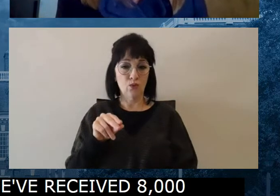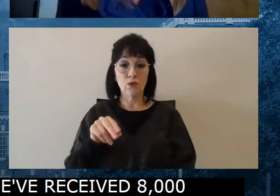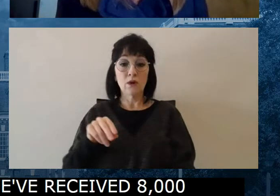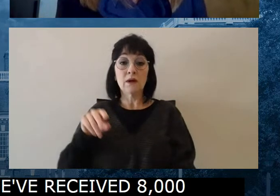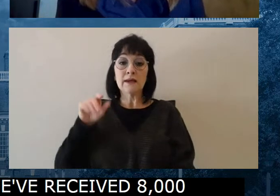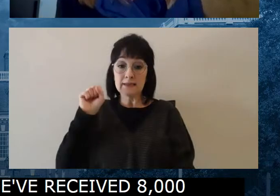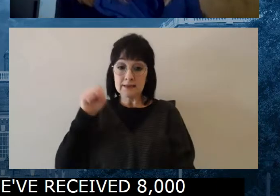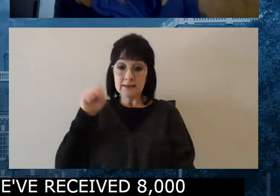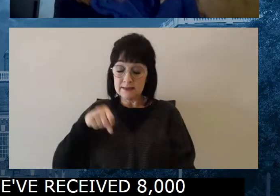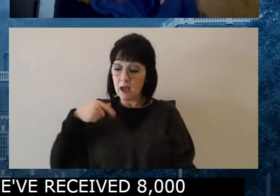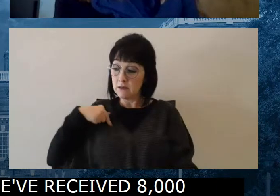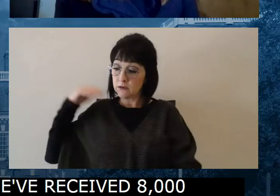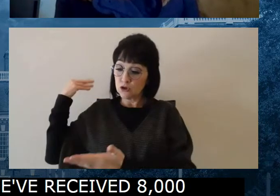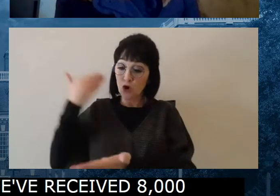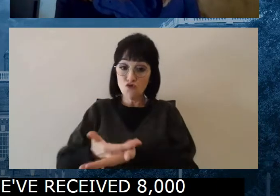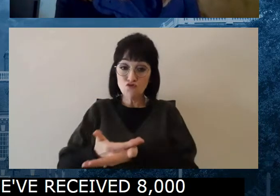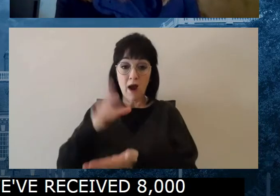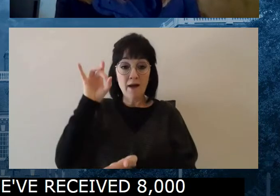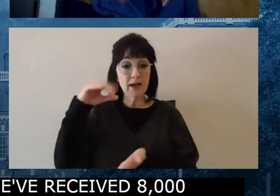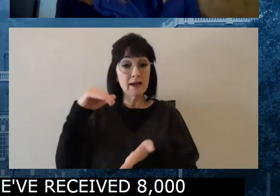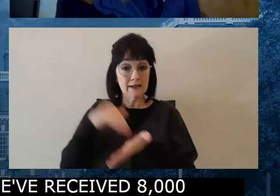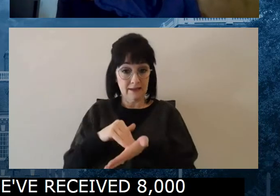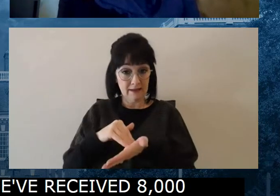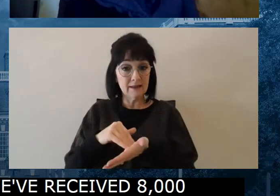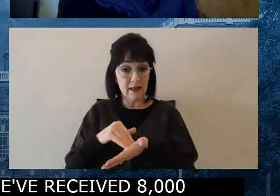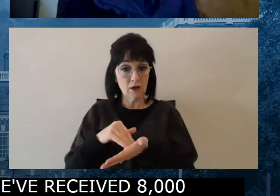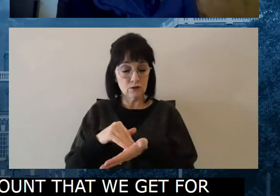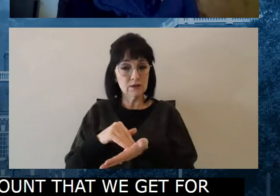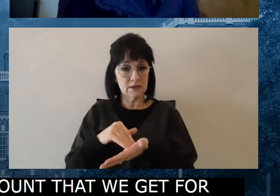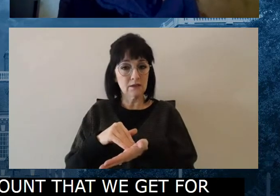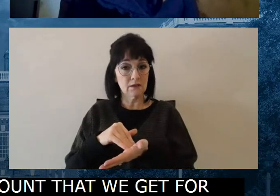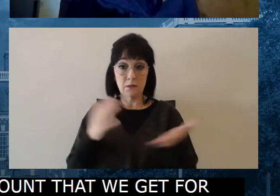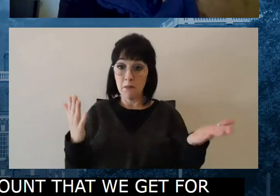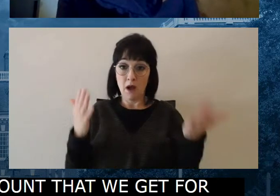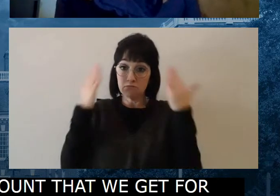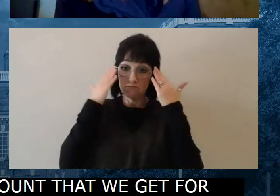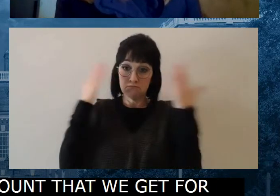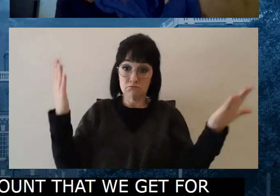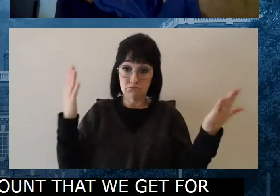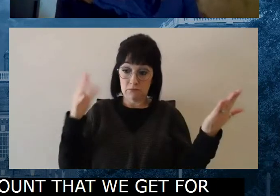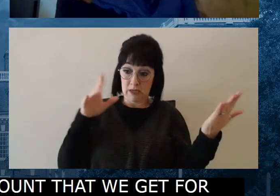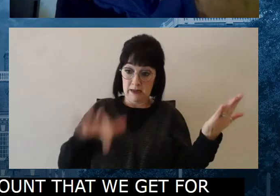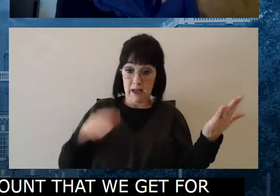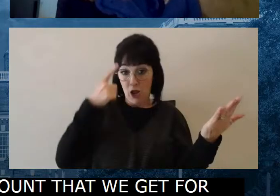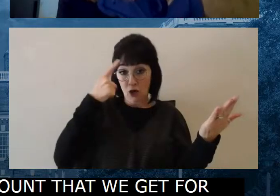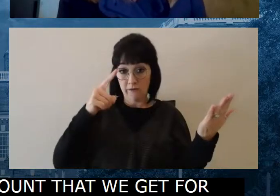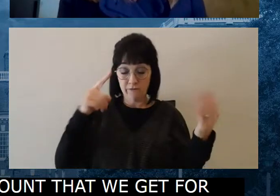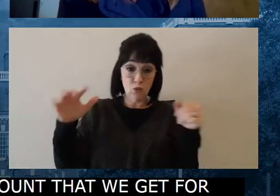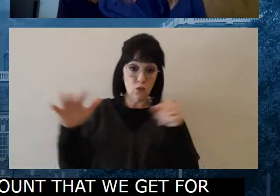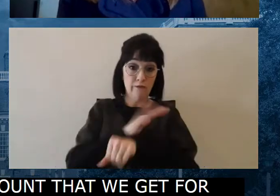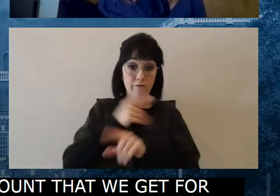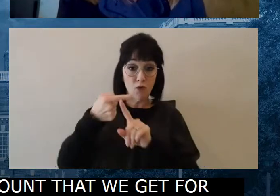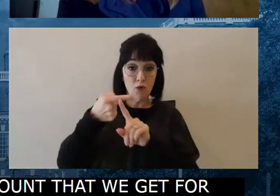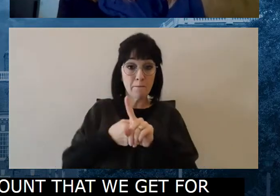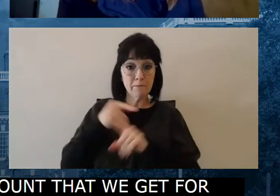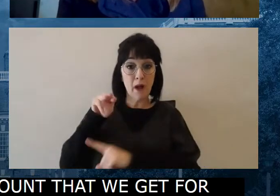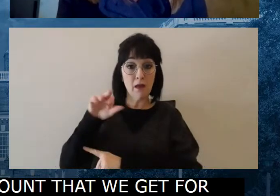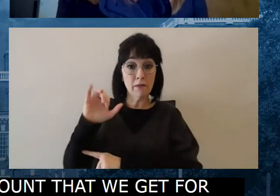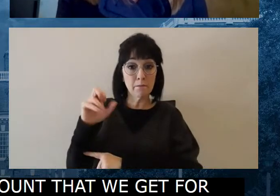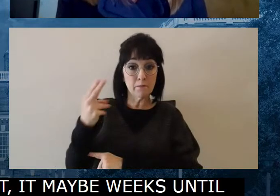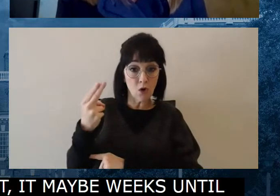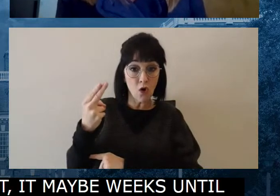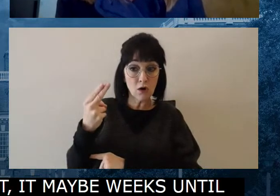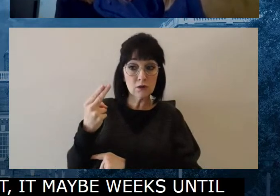be the amount that we get for the month of March. So at this point, it may be weeks until we get any